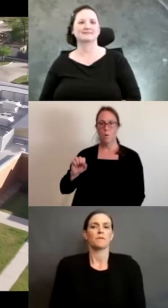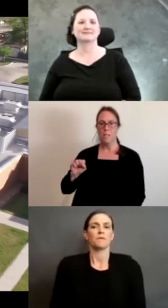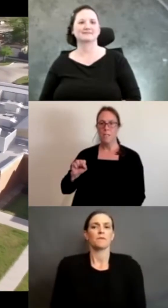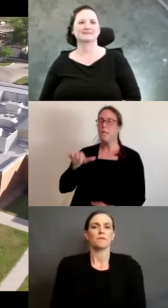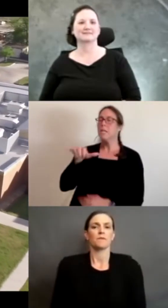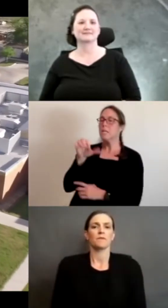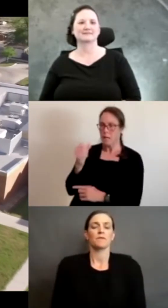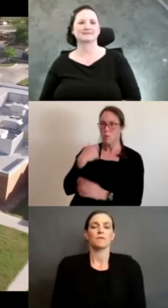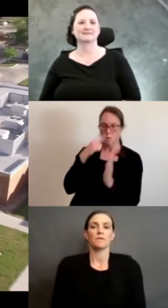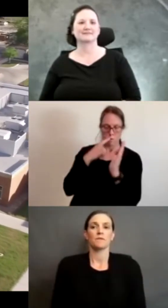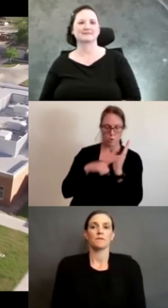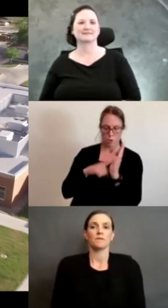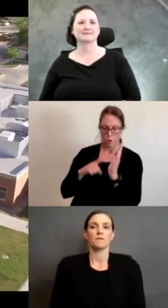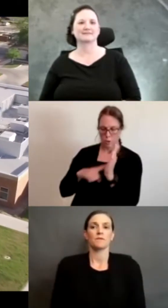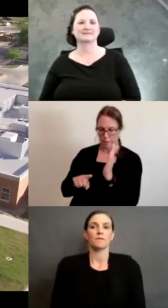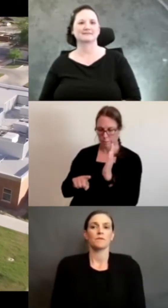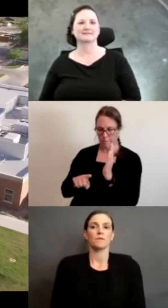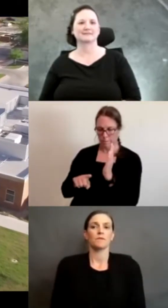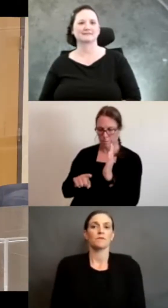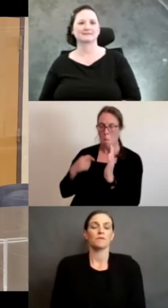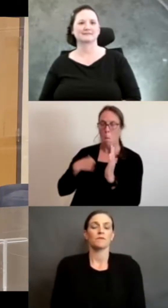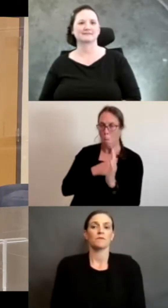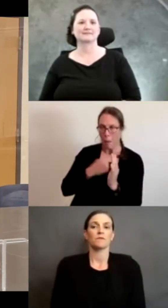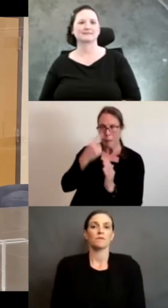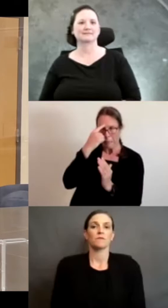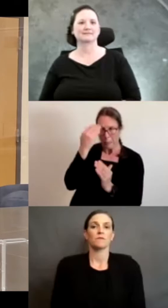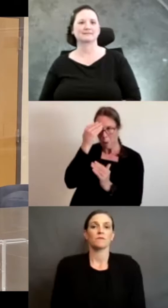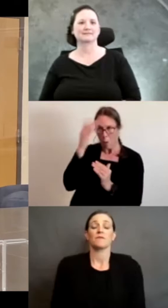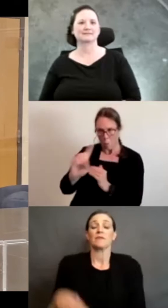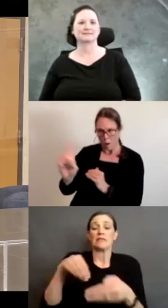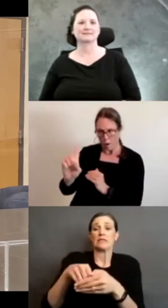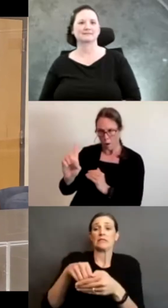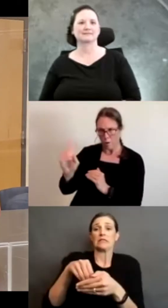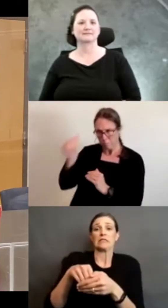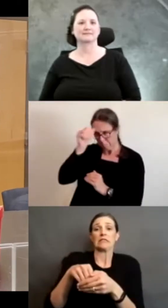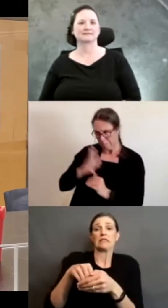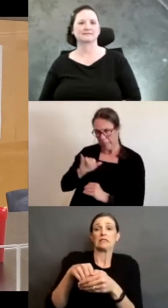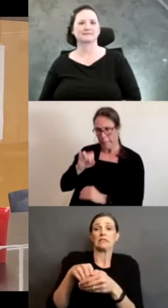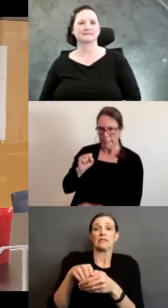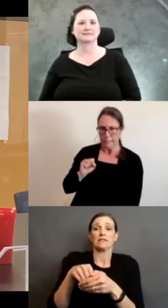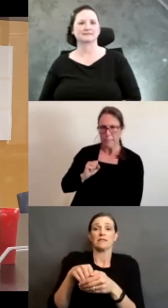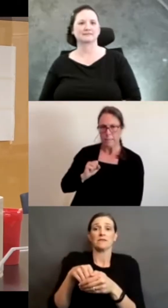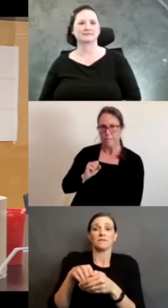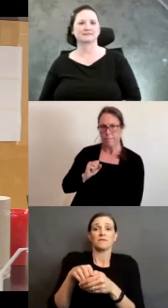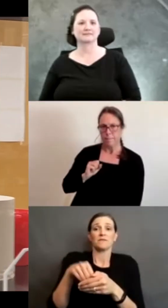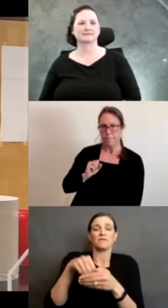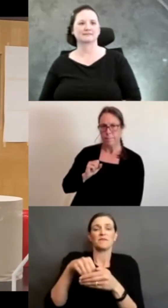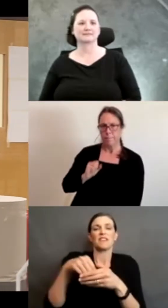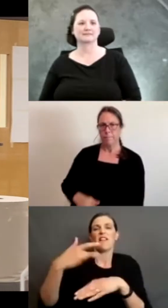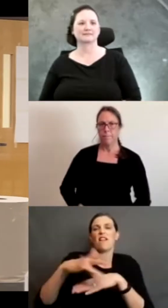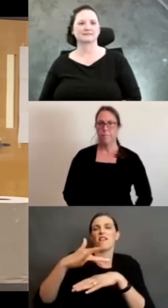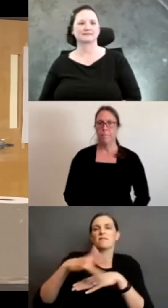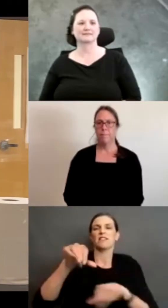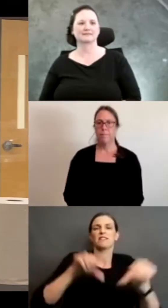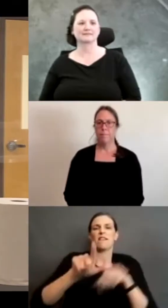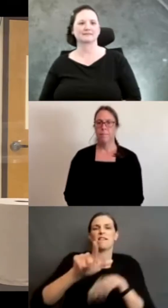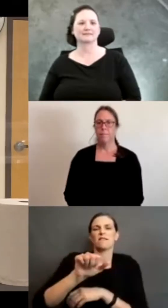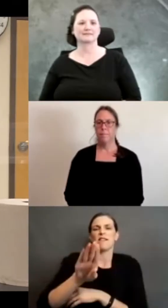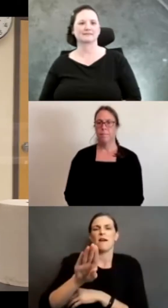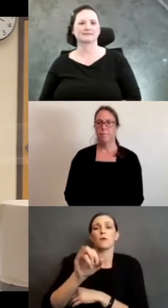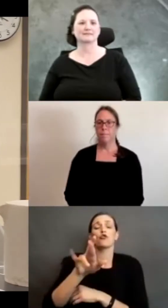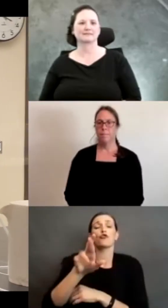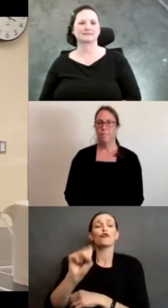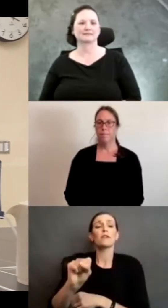have an idea of where he might be. Inside an empty science lab, Chris Afra is on his cell phone. The class